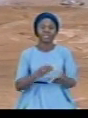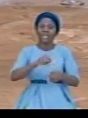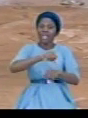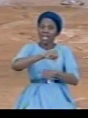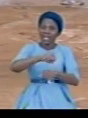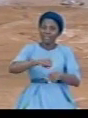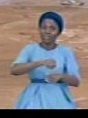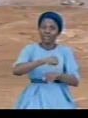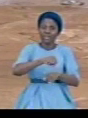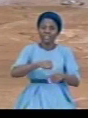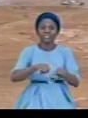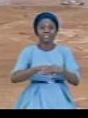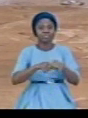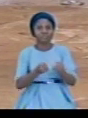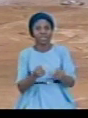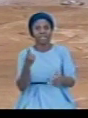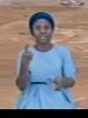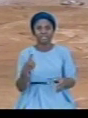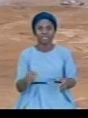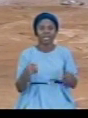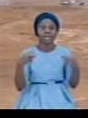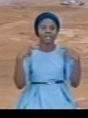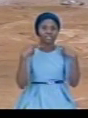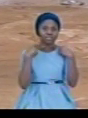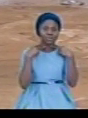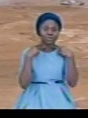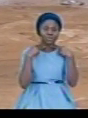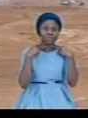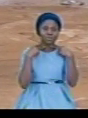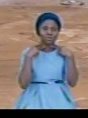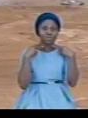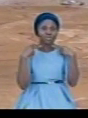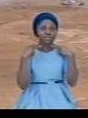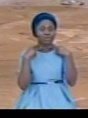yoke. Anointing breaks the